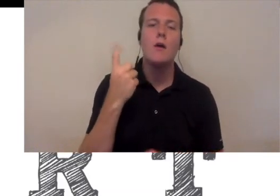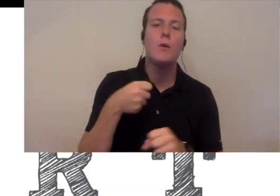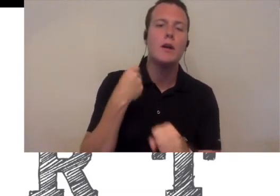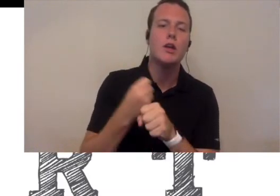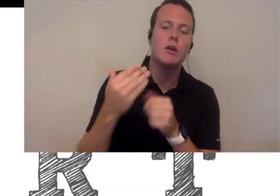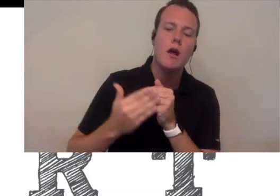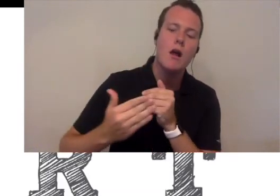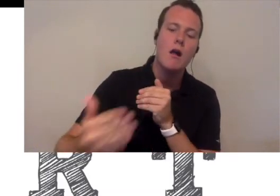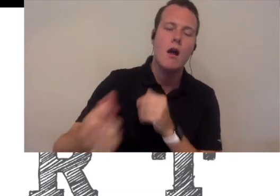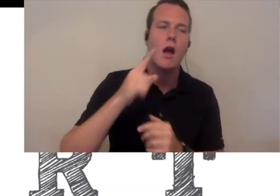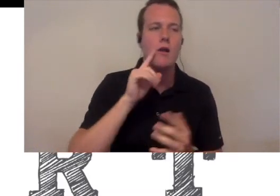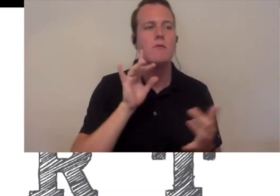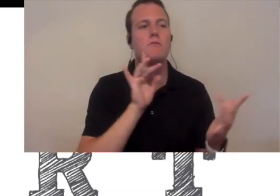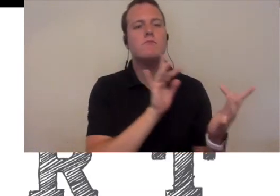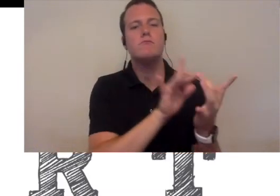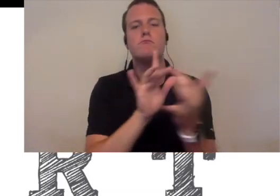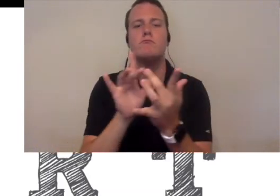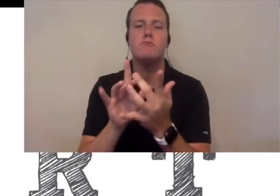5 offices.